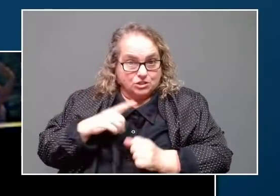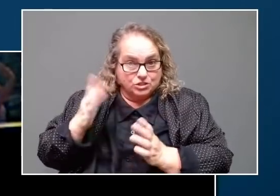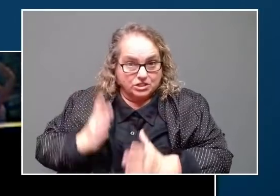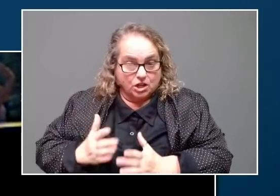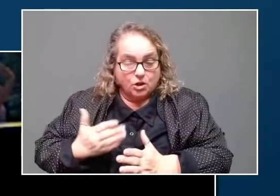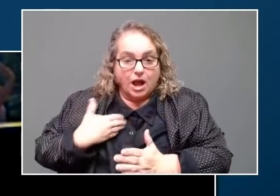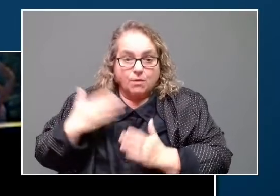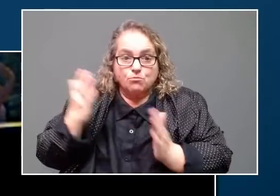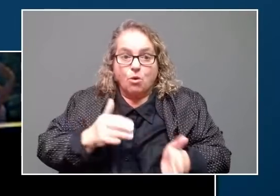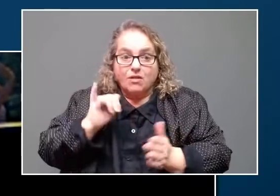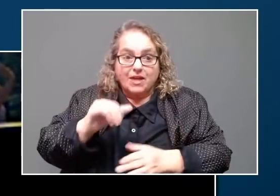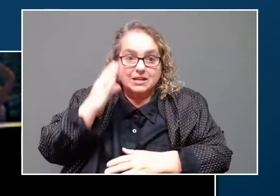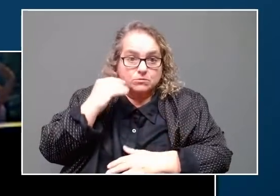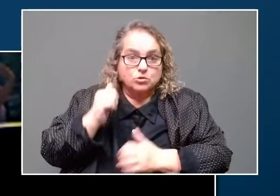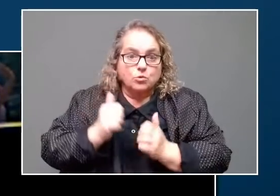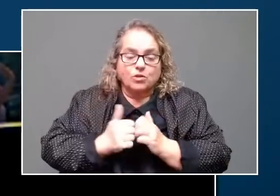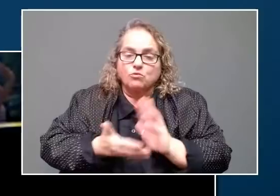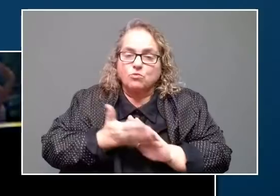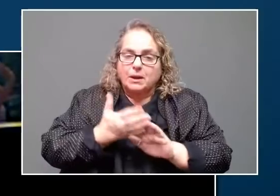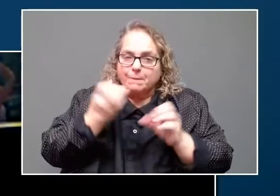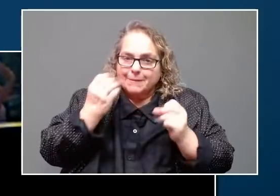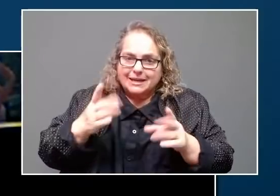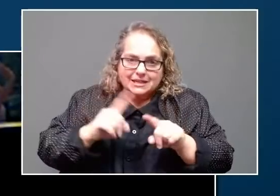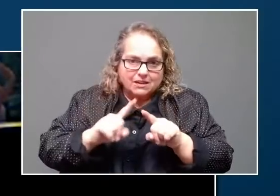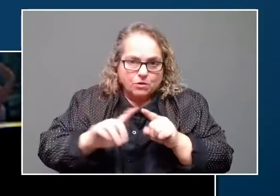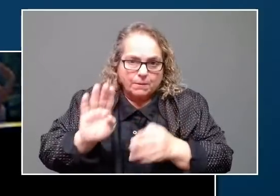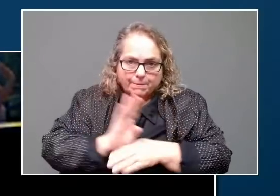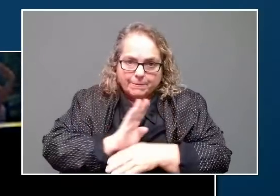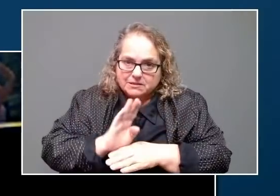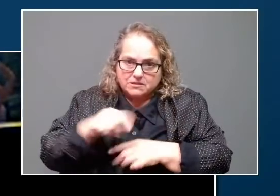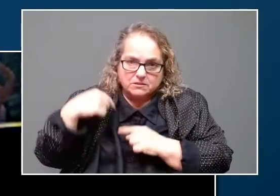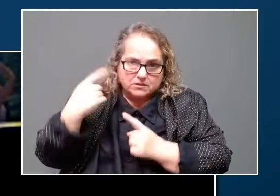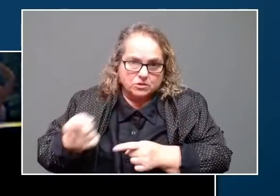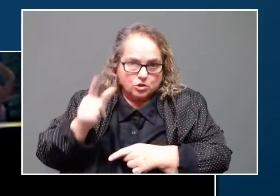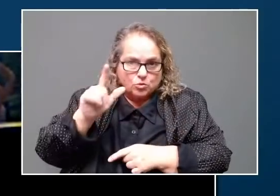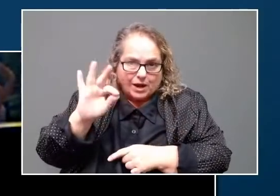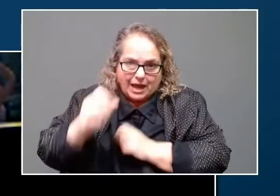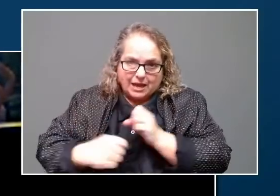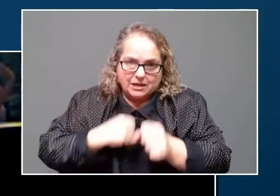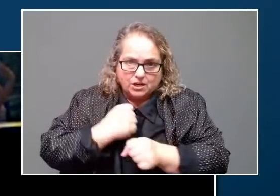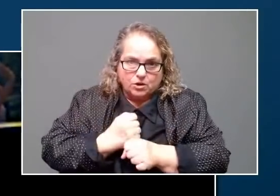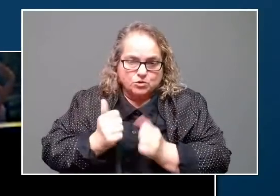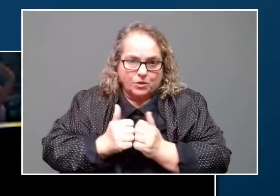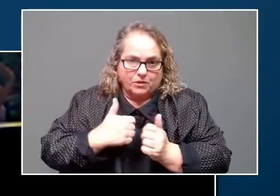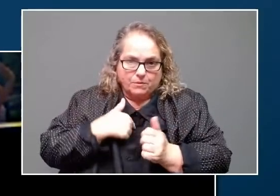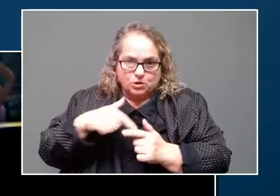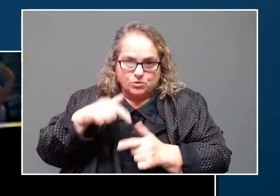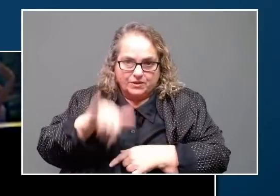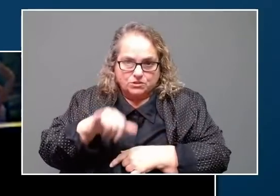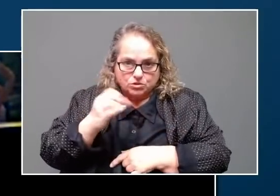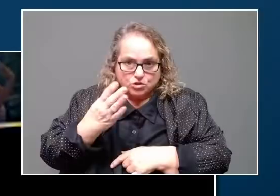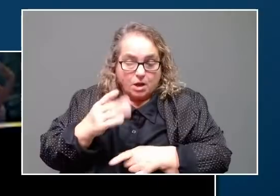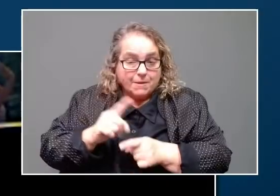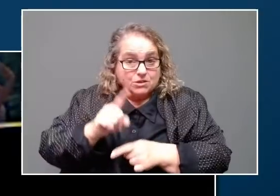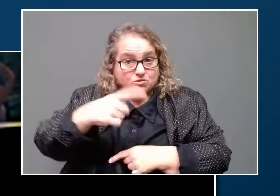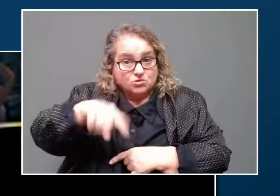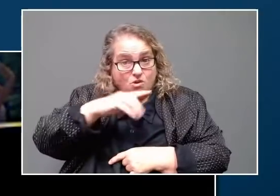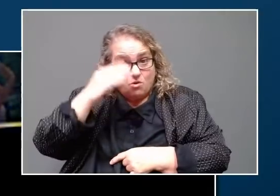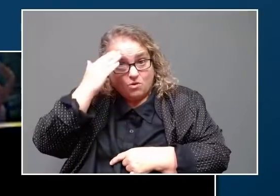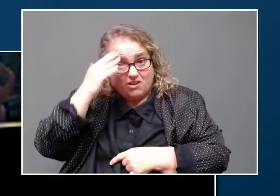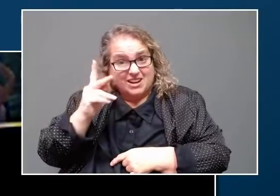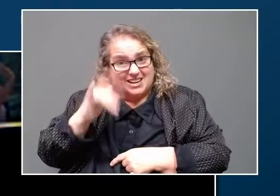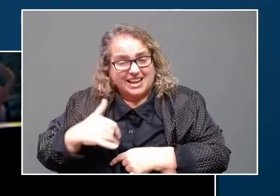multiple businesses over the course of 29 years with me to this job. As you all are aware, Kentucky experienced